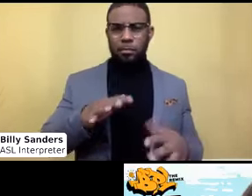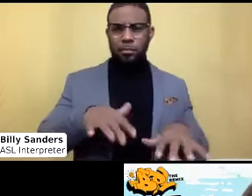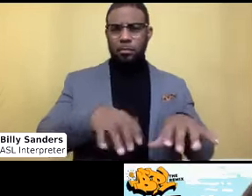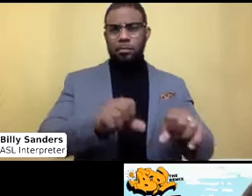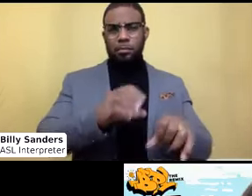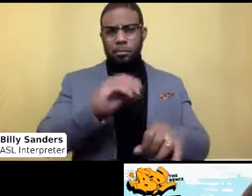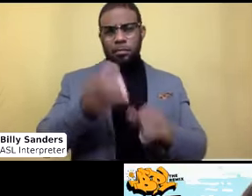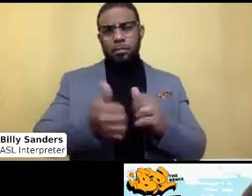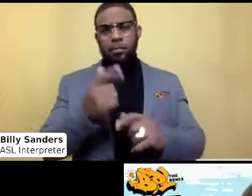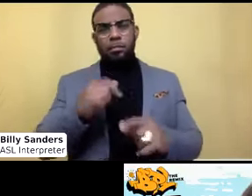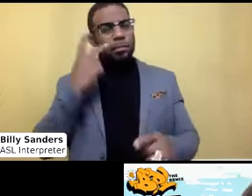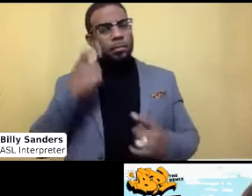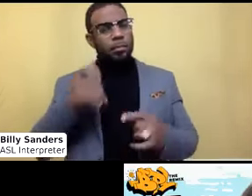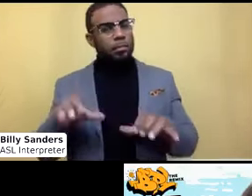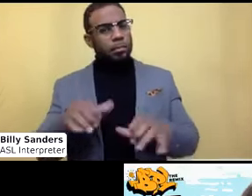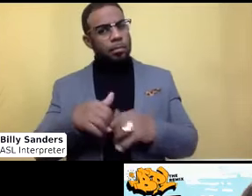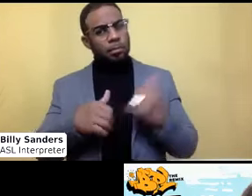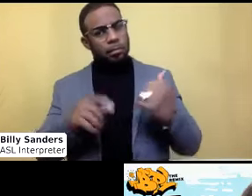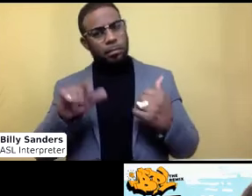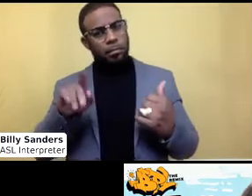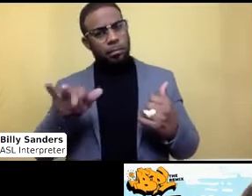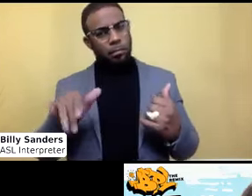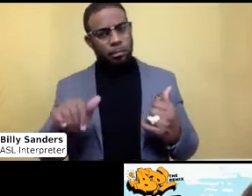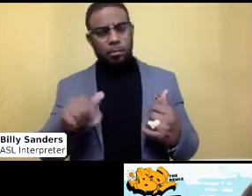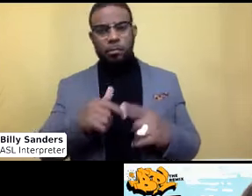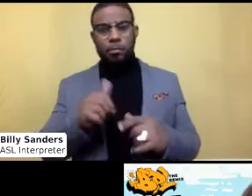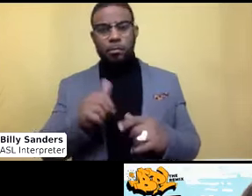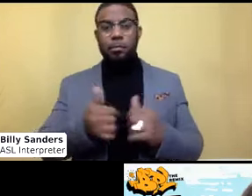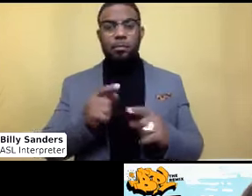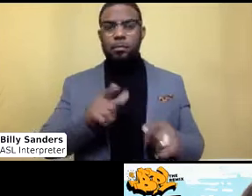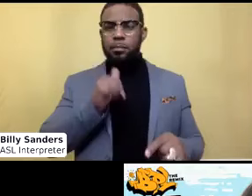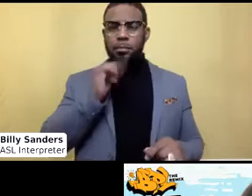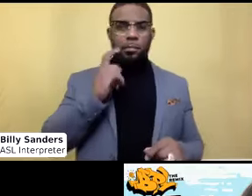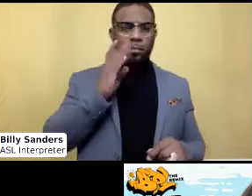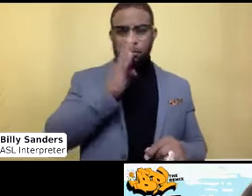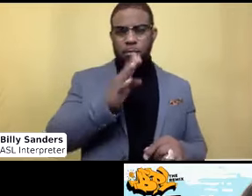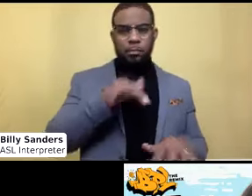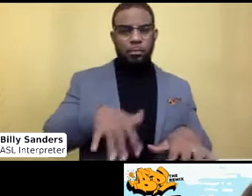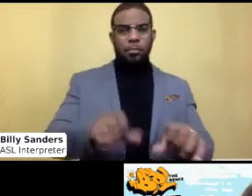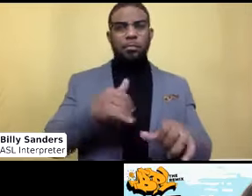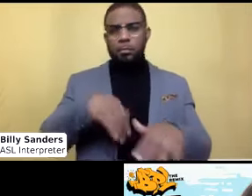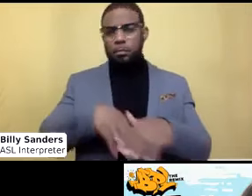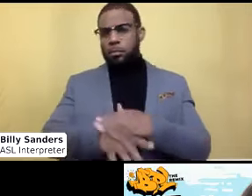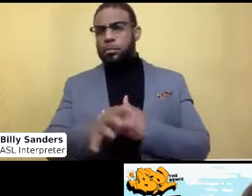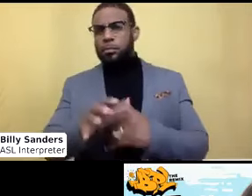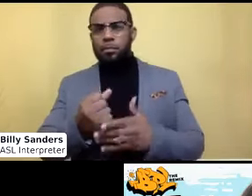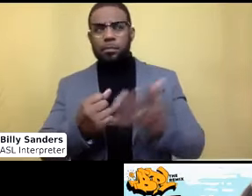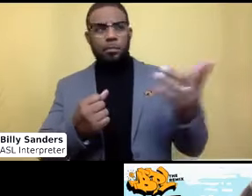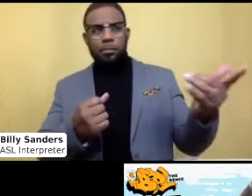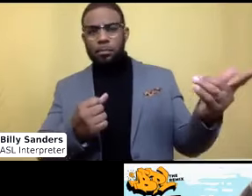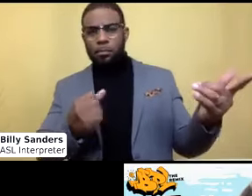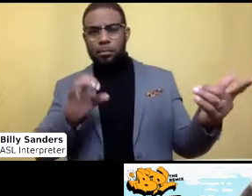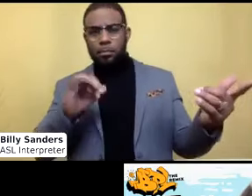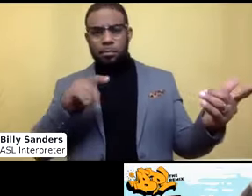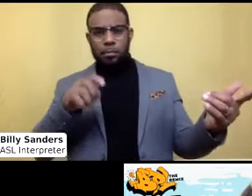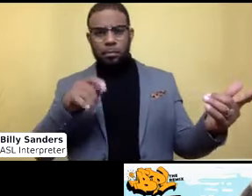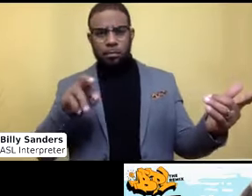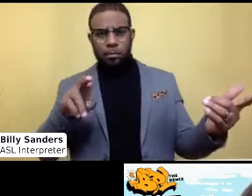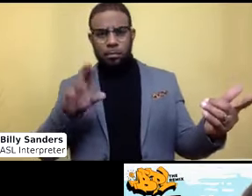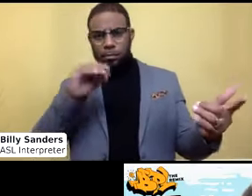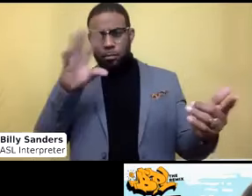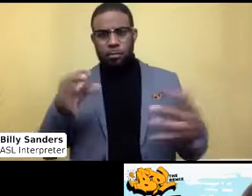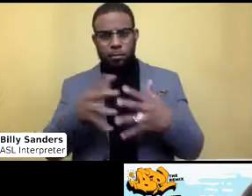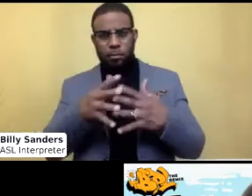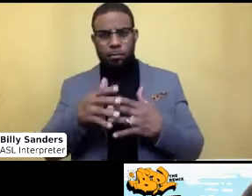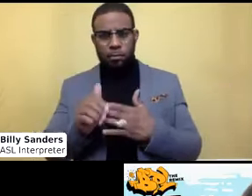most cases, but we saw what they did in Libya. But in a lot of cases, they won't just directly invade. They'll get the Comprador African leadership to do